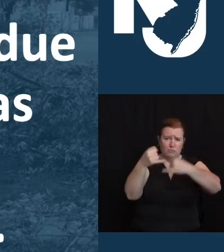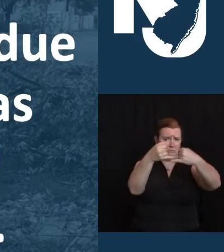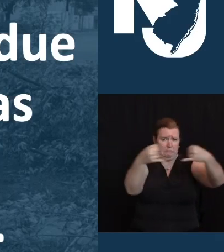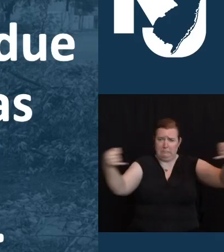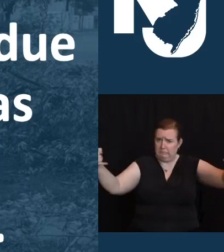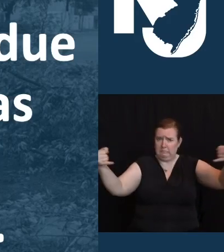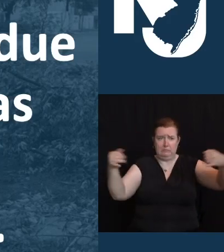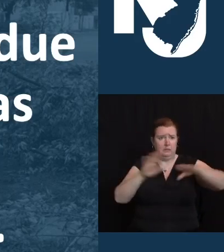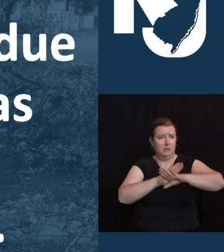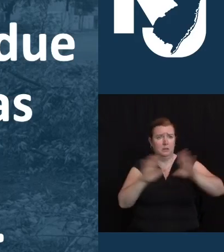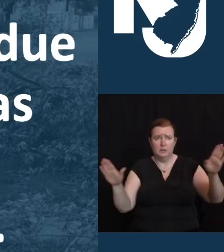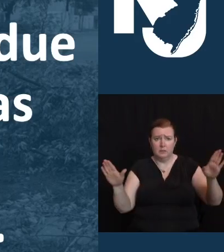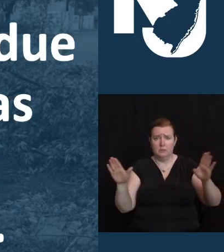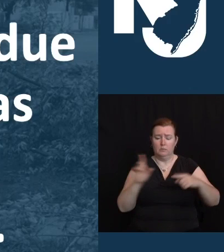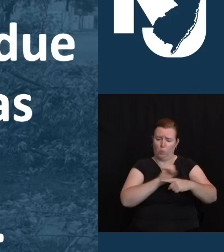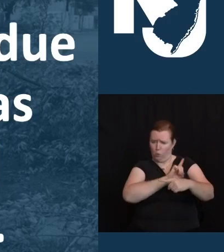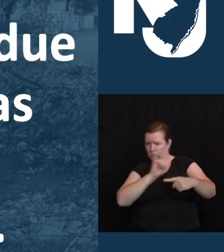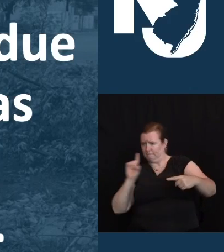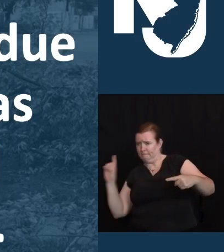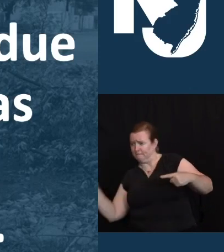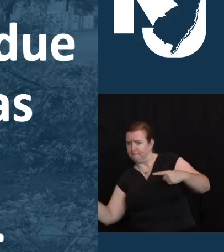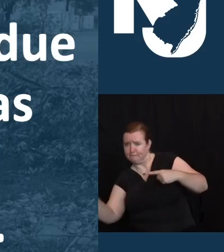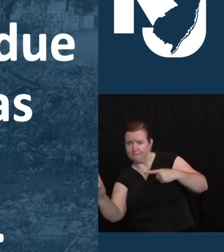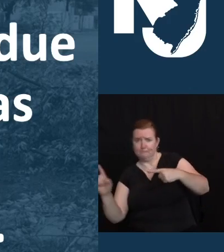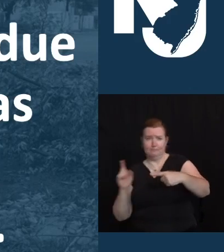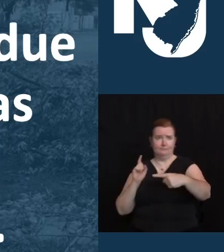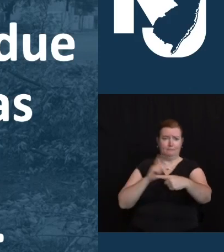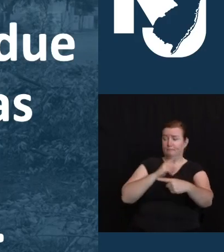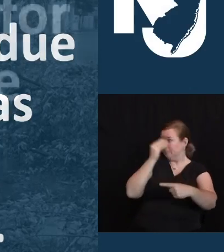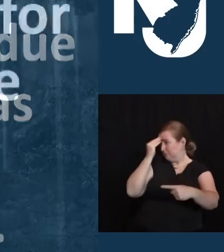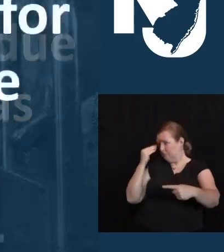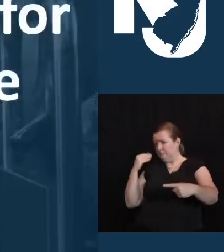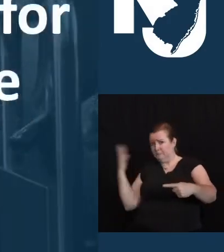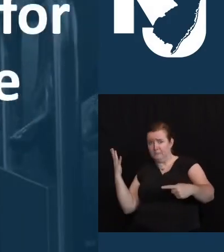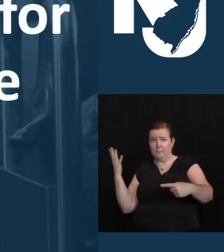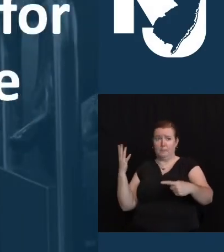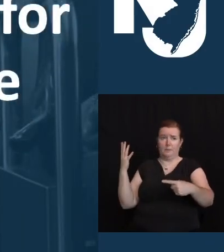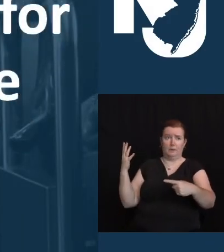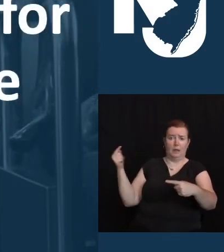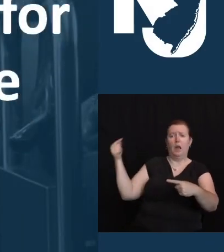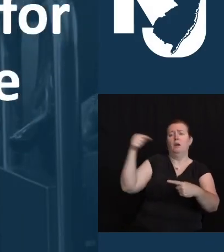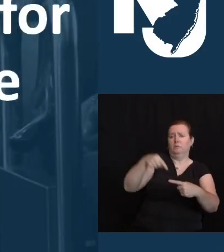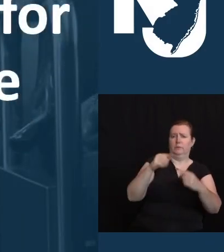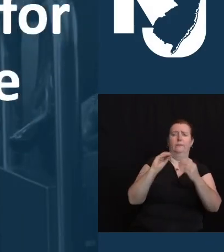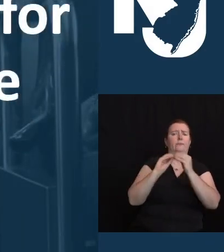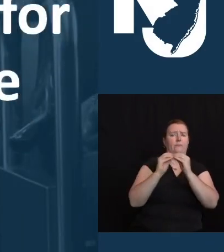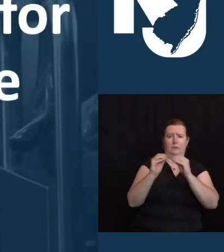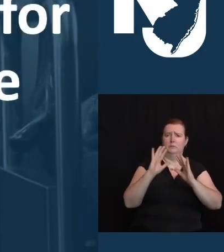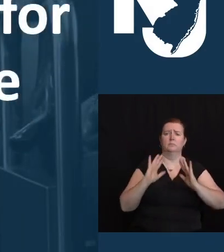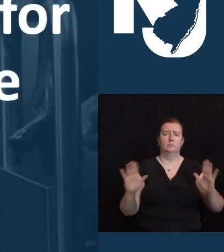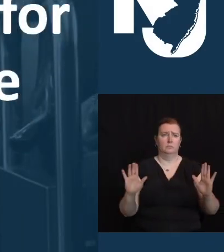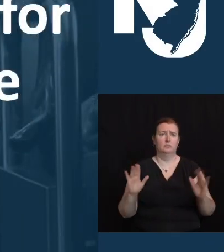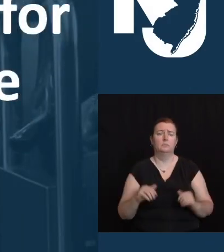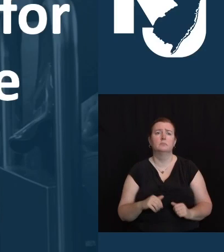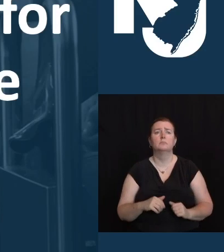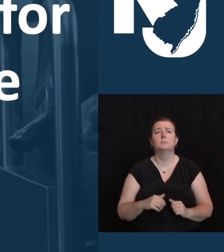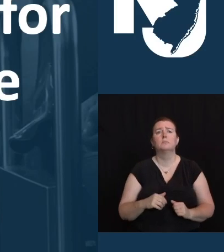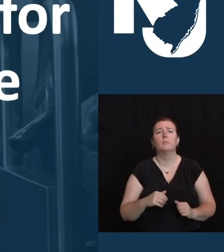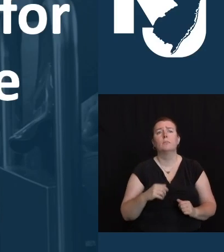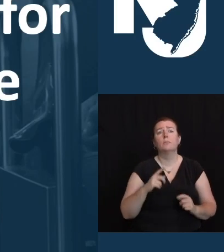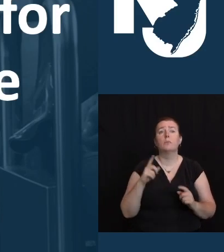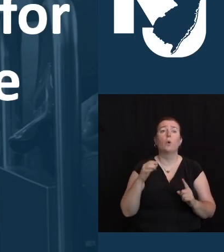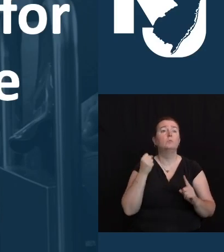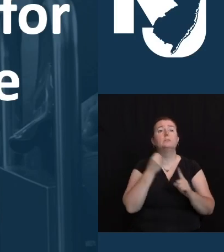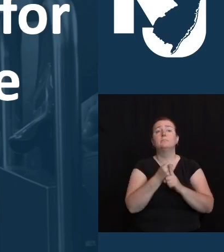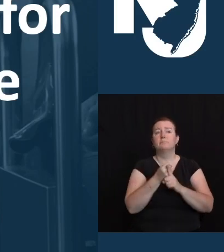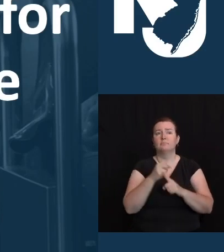Call it in and leave it to the professionals. Now, NJ Transit obviously was a victim of this storm as well. They are working